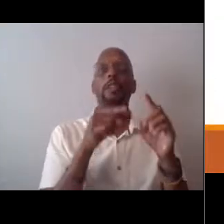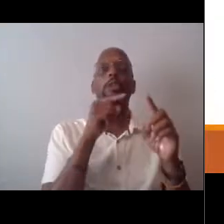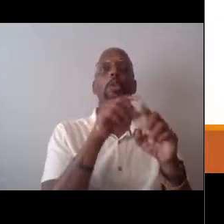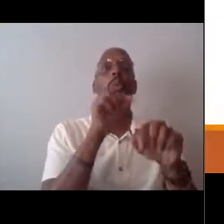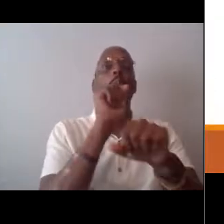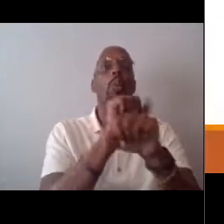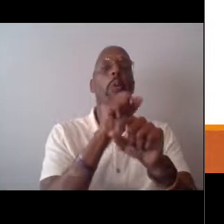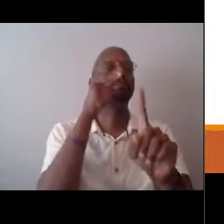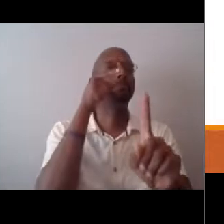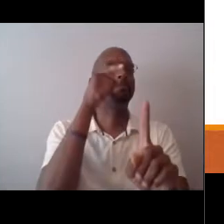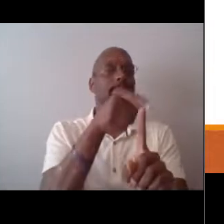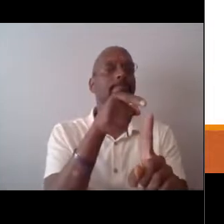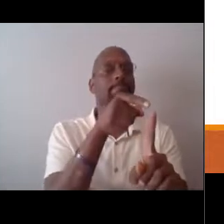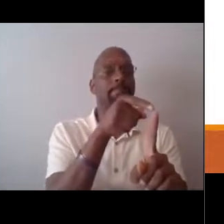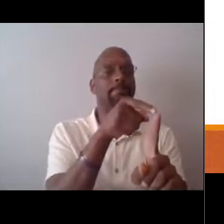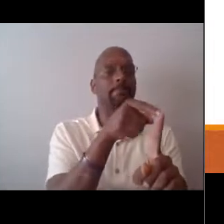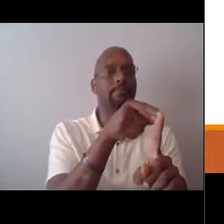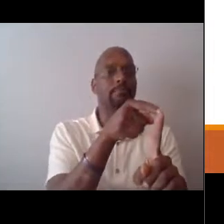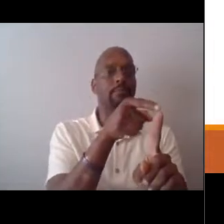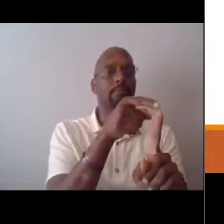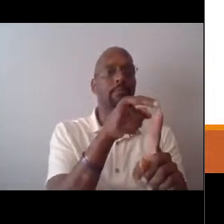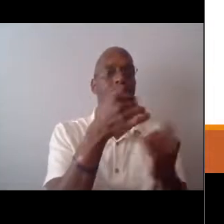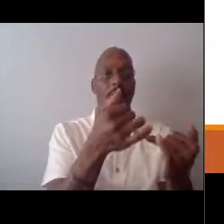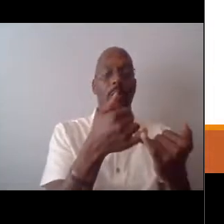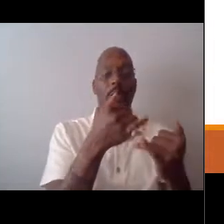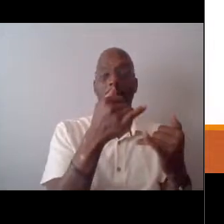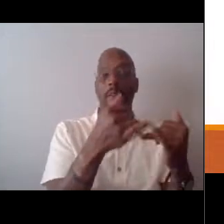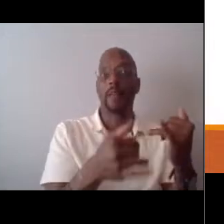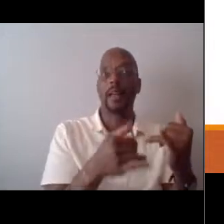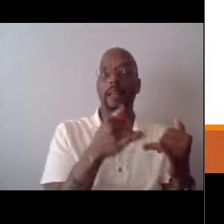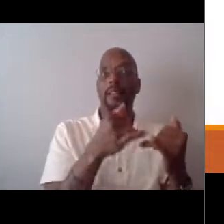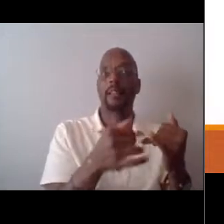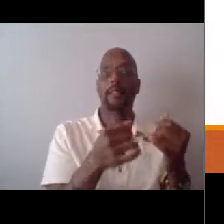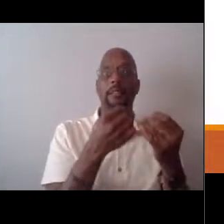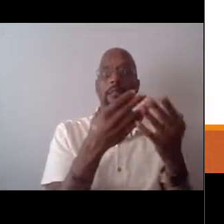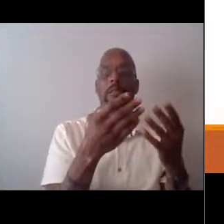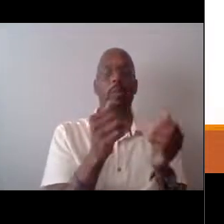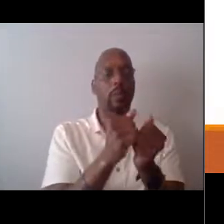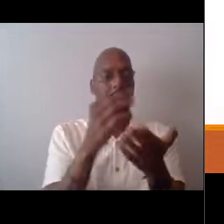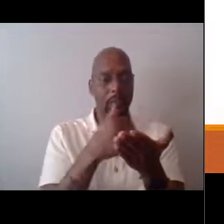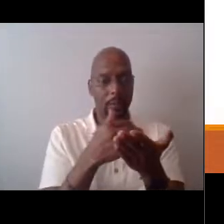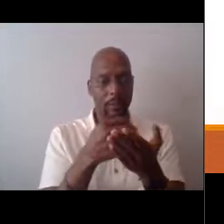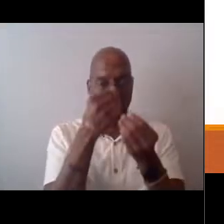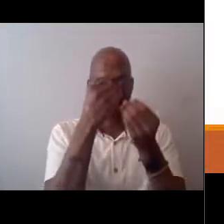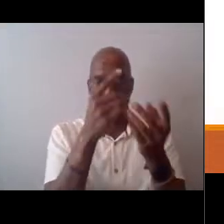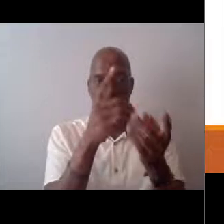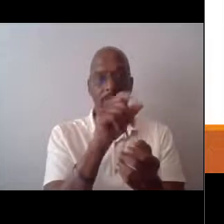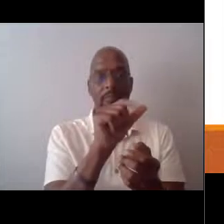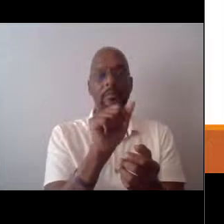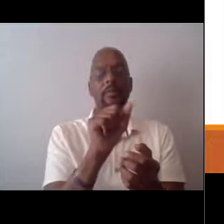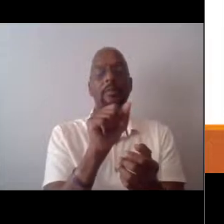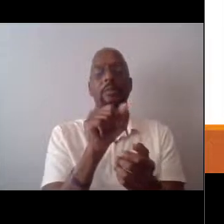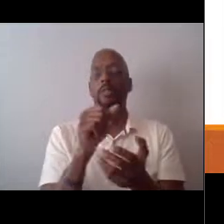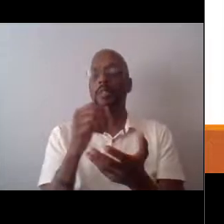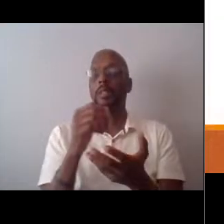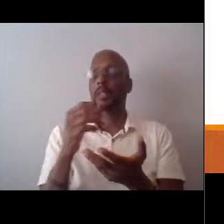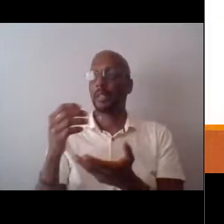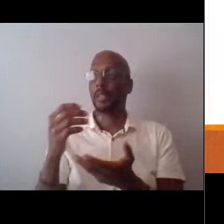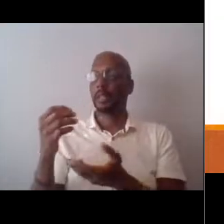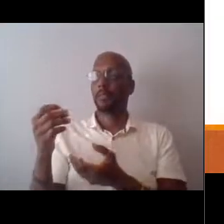we are currently finalizing some data, and we're actually seeking input from folks in terms of